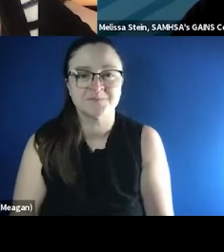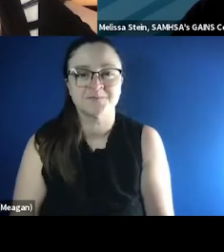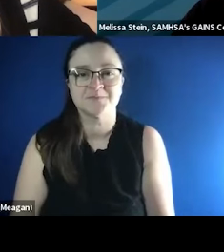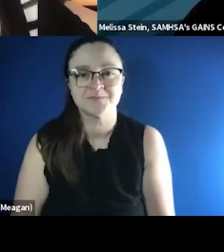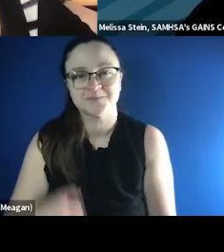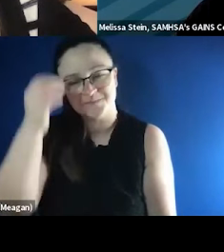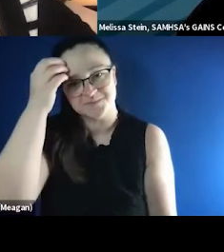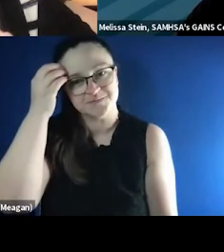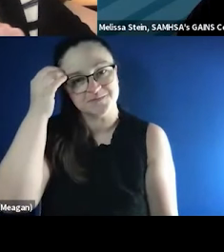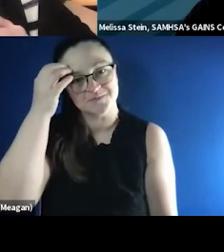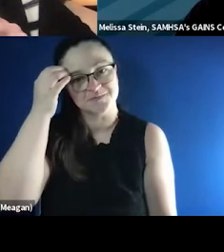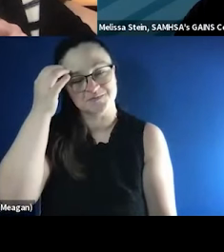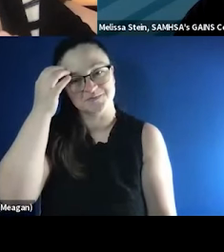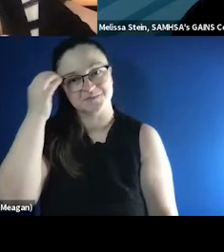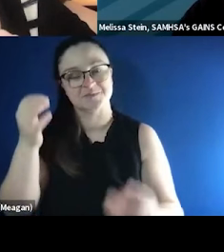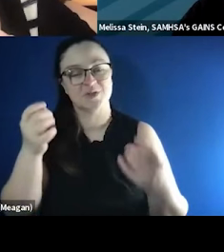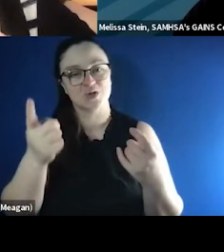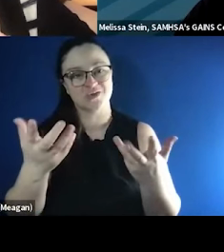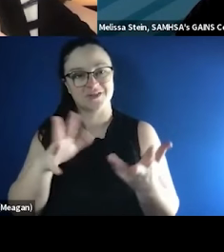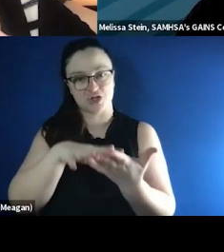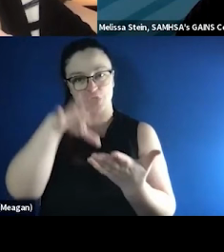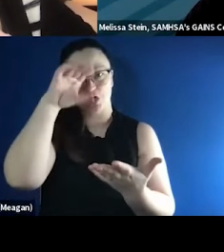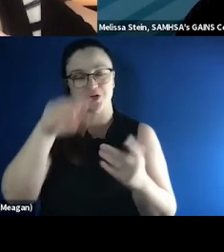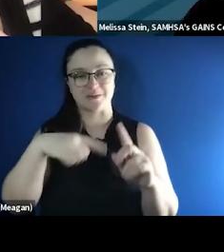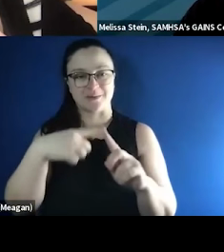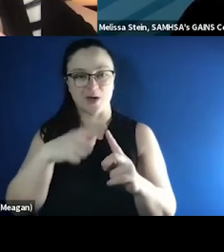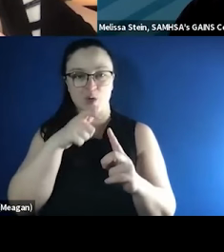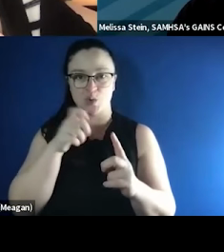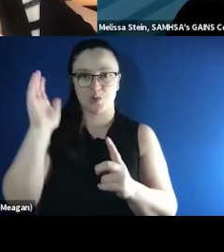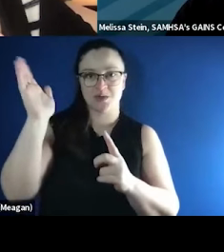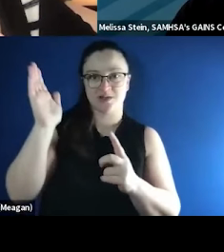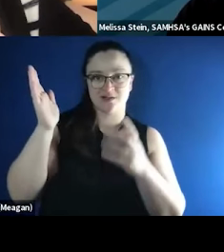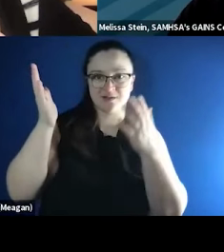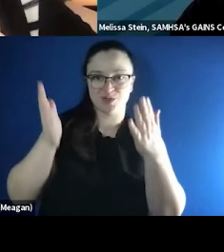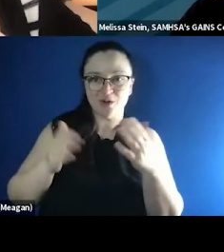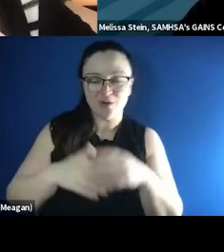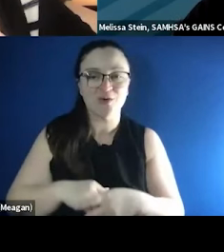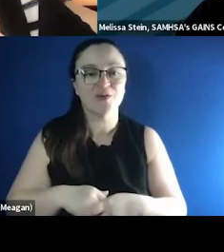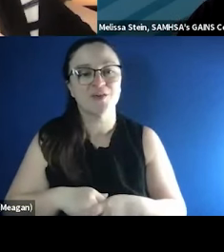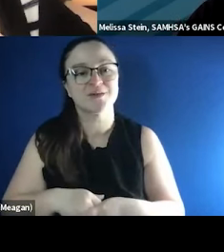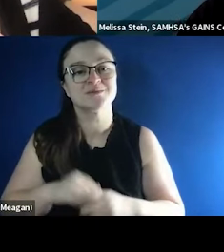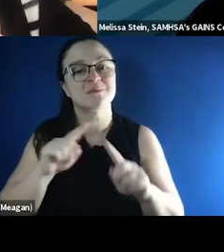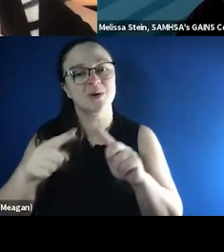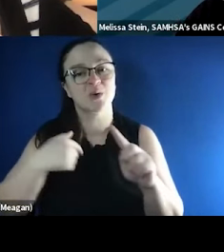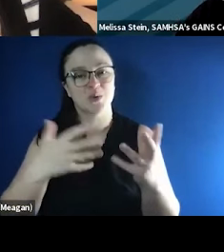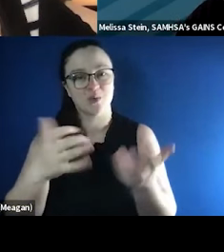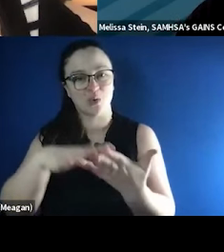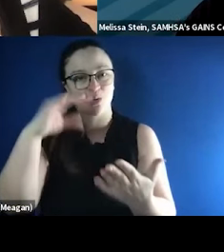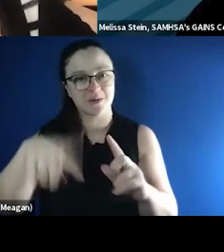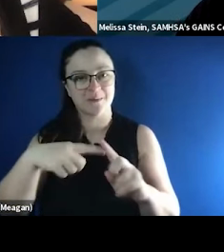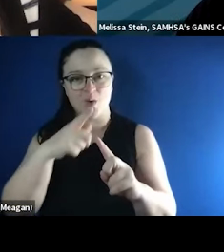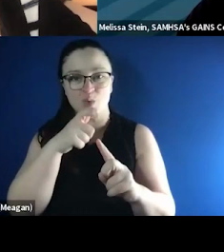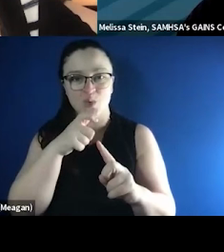So you've learned about who will be speaking to you today, but we'd also like to learn more about who all is joining us for